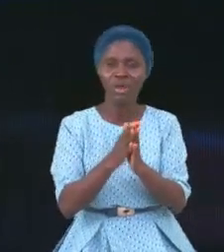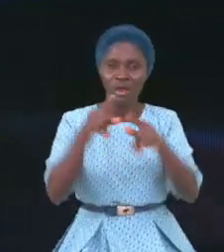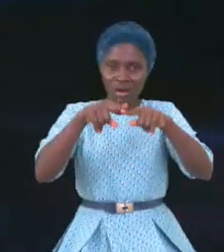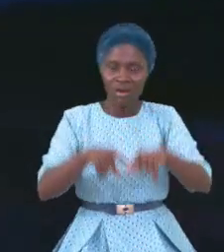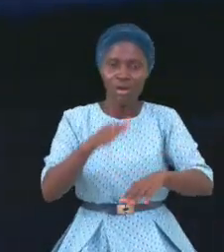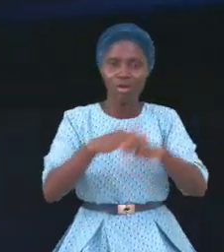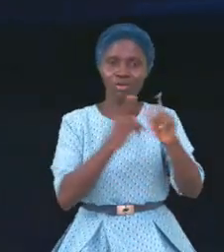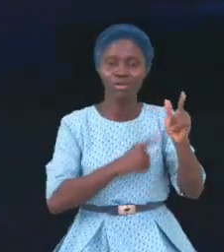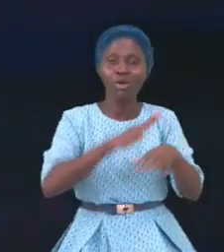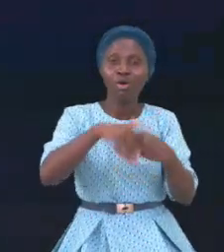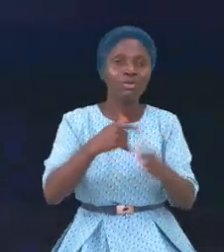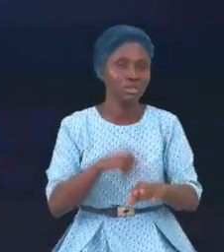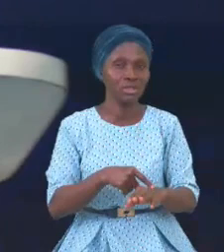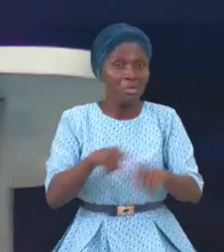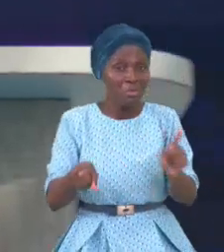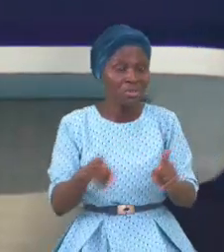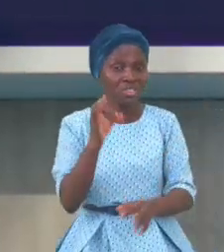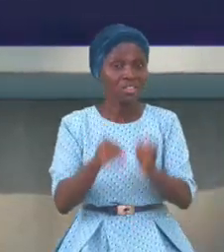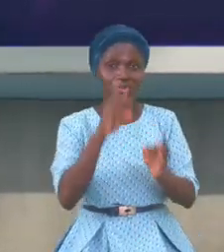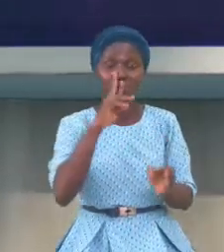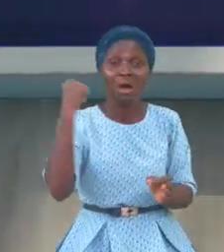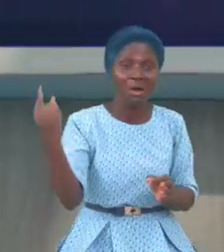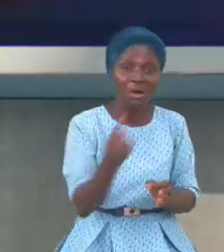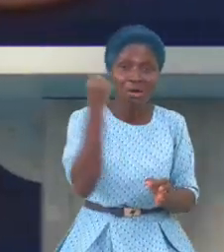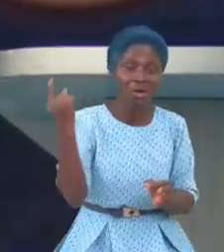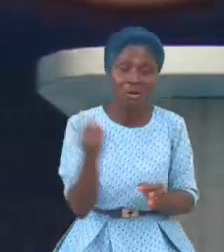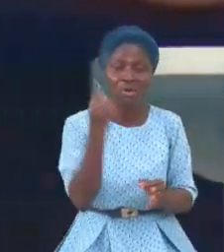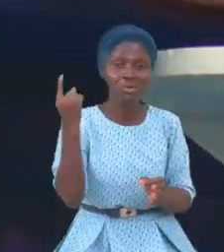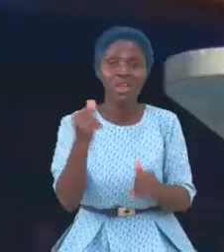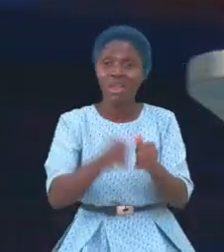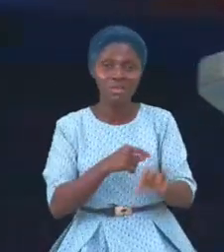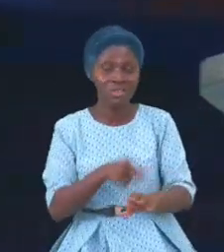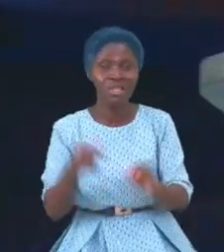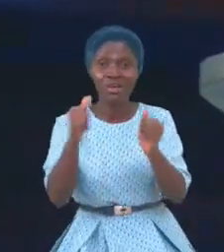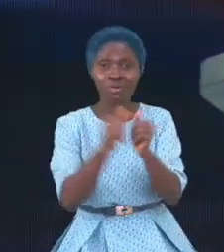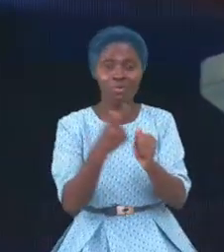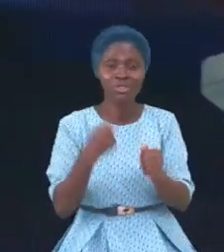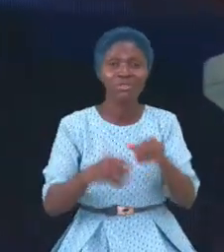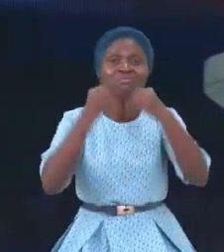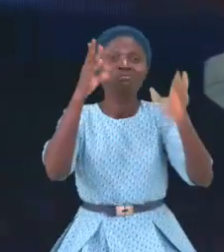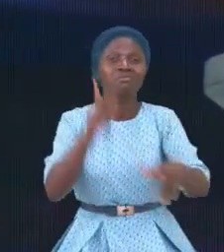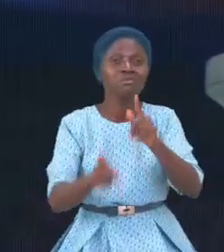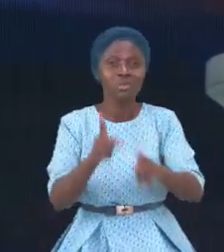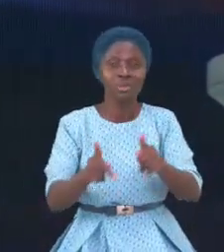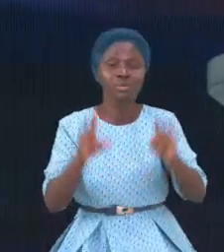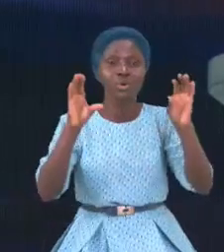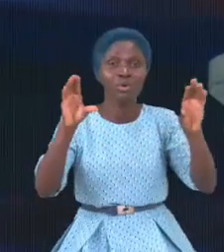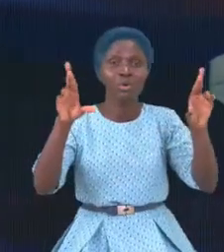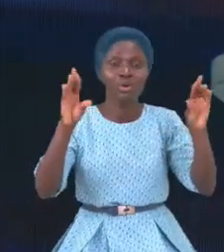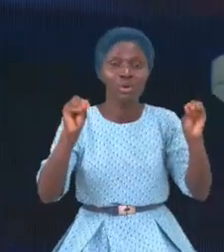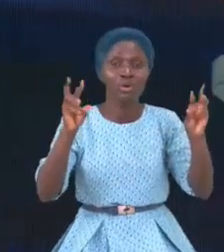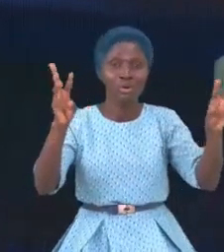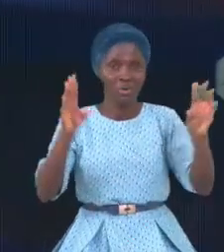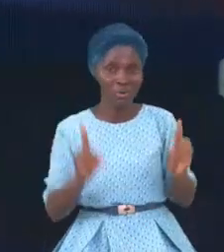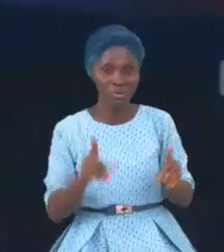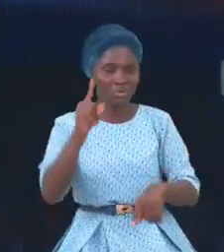if you're always with the crowd, you cannot bear to stand alone, read alone, study